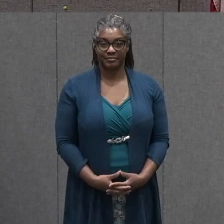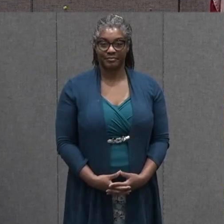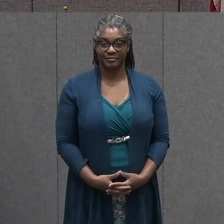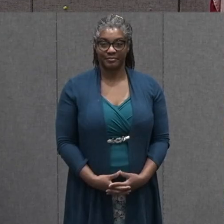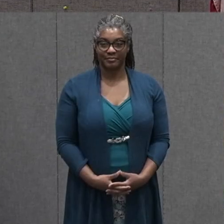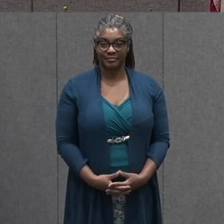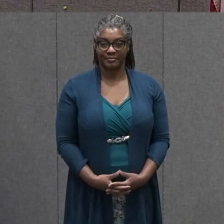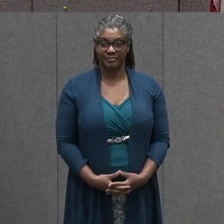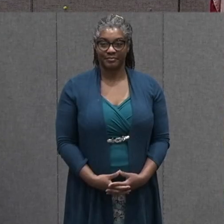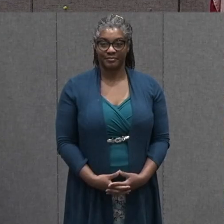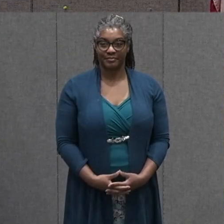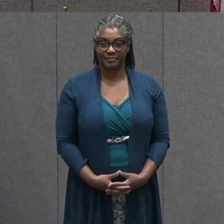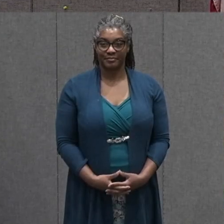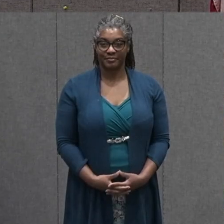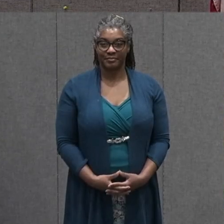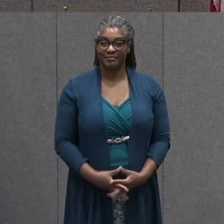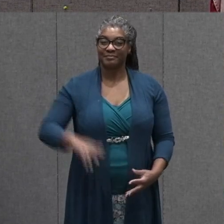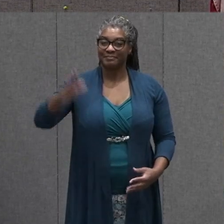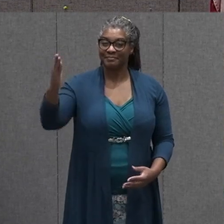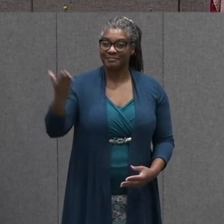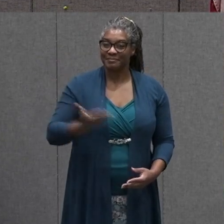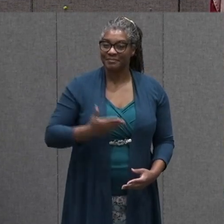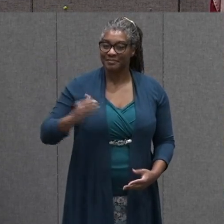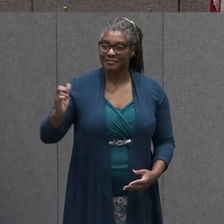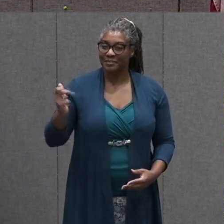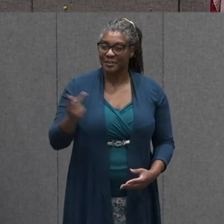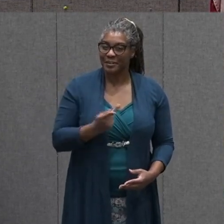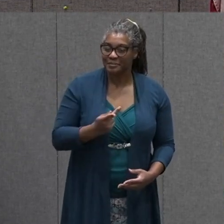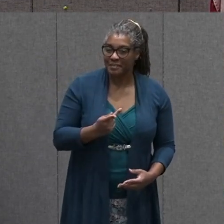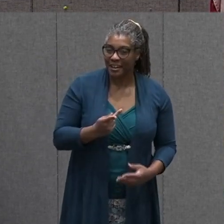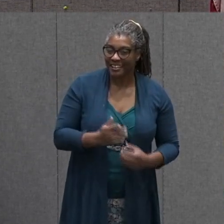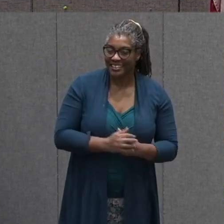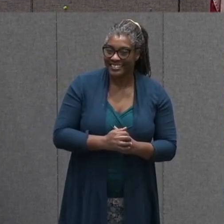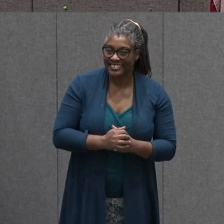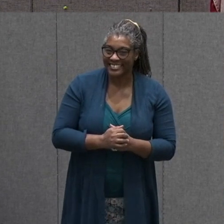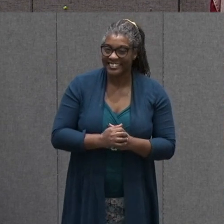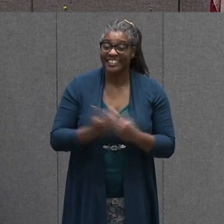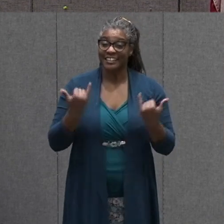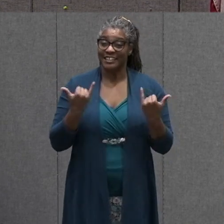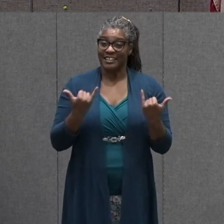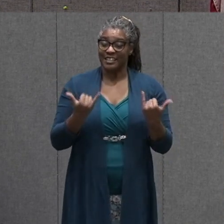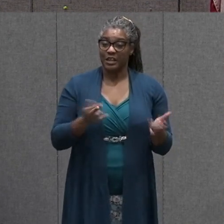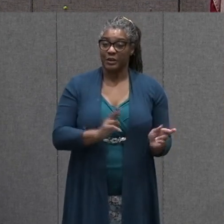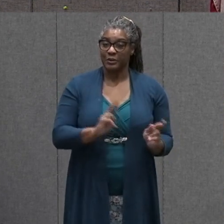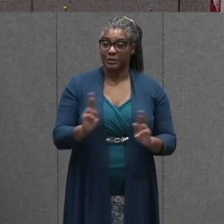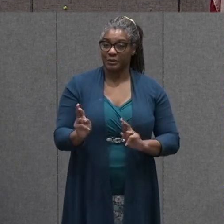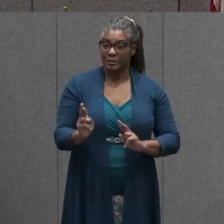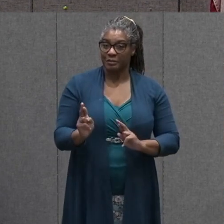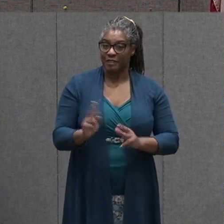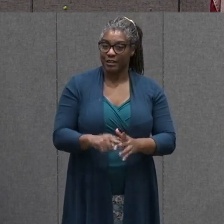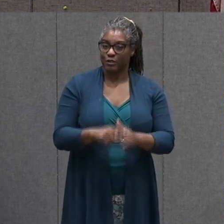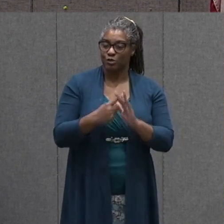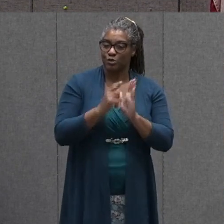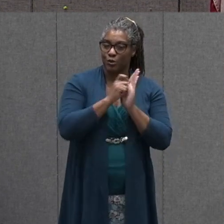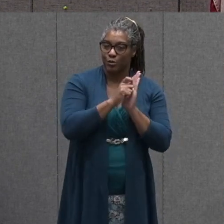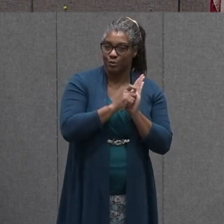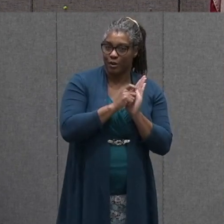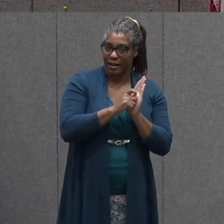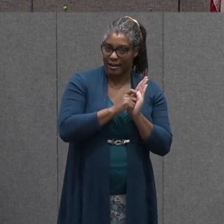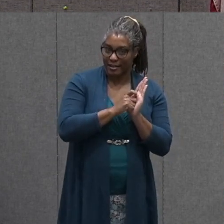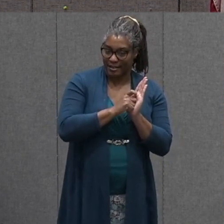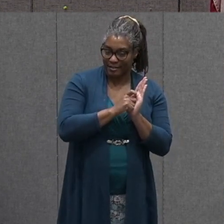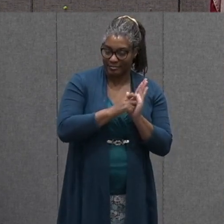Snow falls and moves them like a soft white blanket. A hungry mouse that also lives in the ground eats